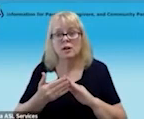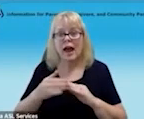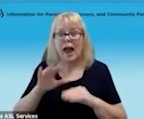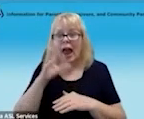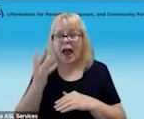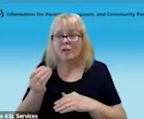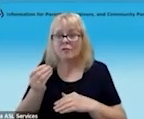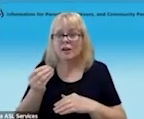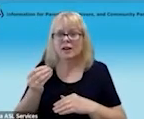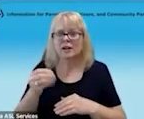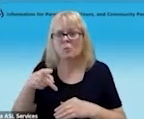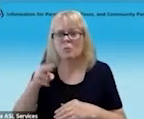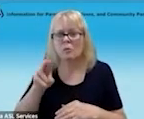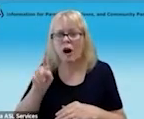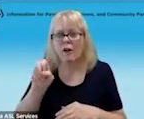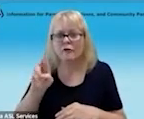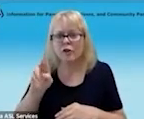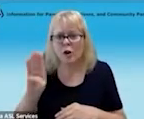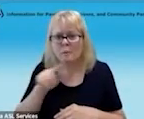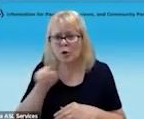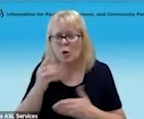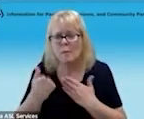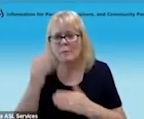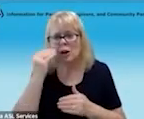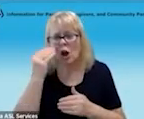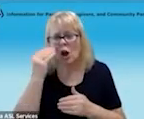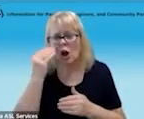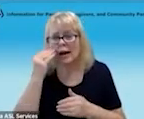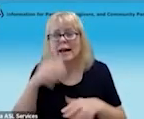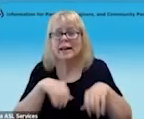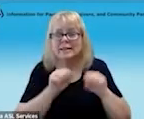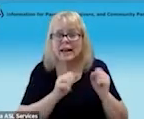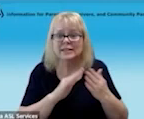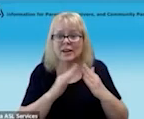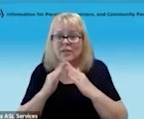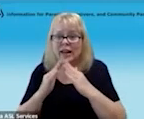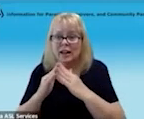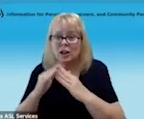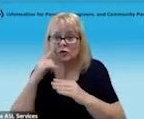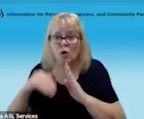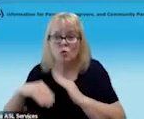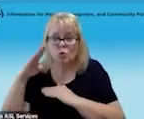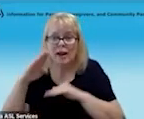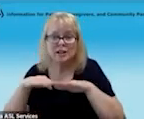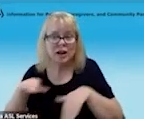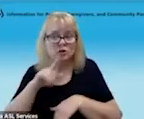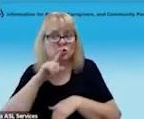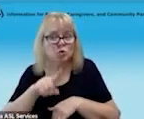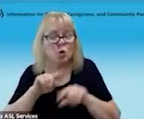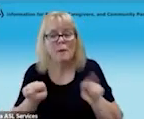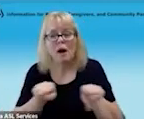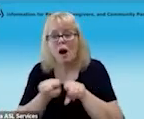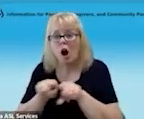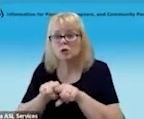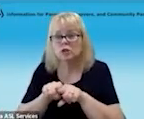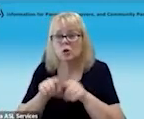a community norm. It is how we operate. It's what we do in our community. We have an African